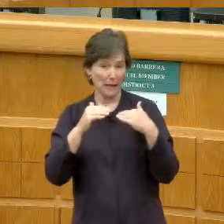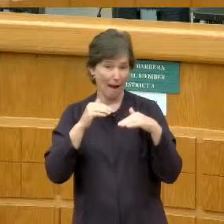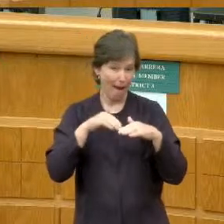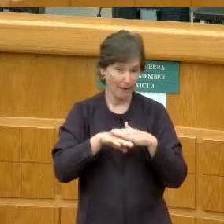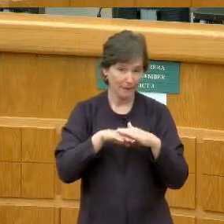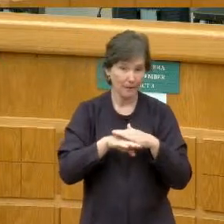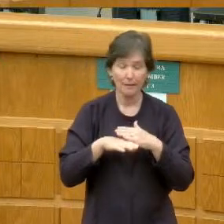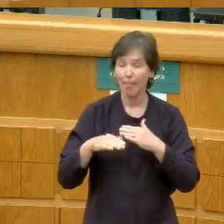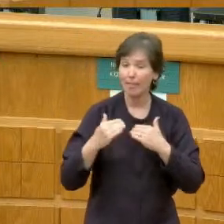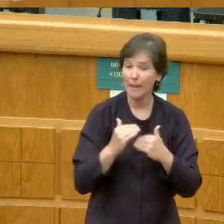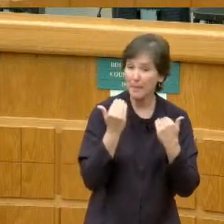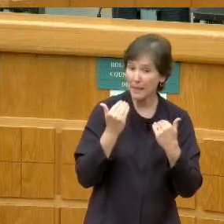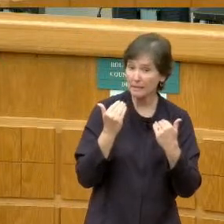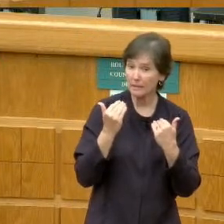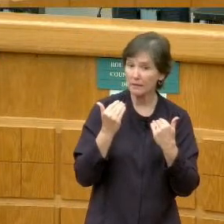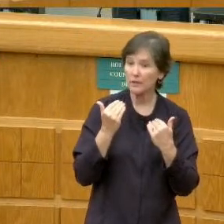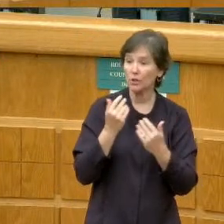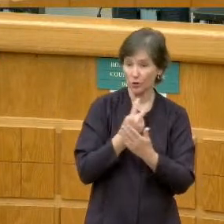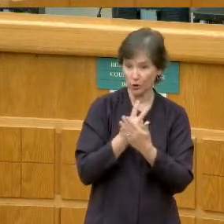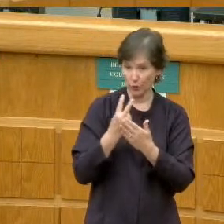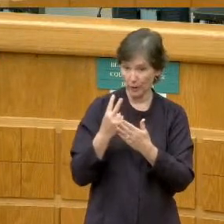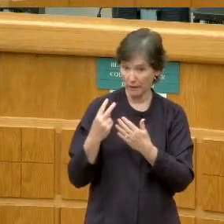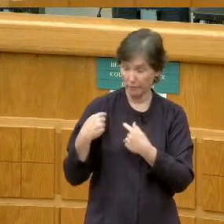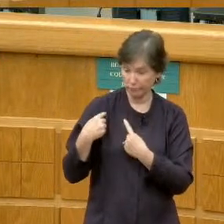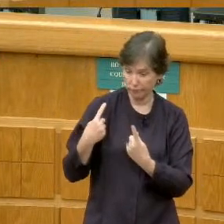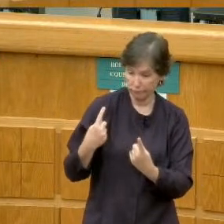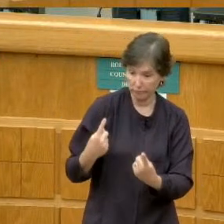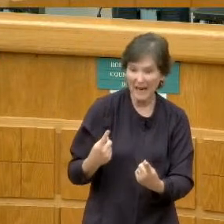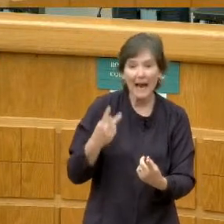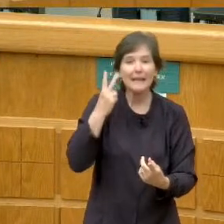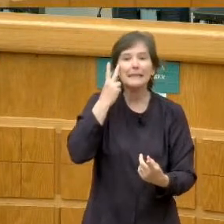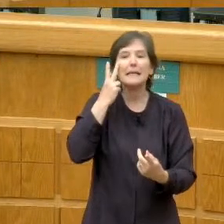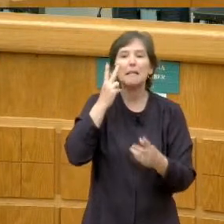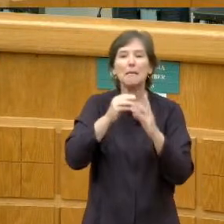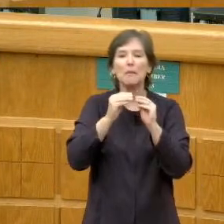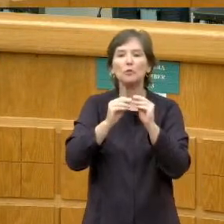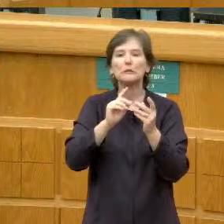our numbers are responding. So here's the deal.